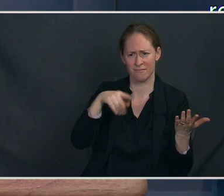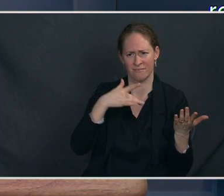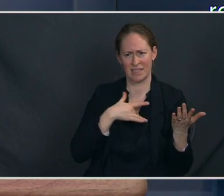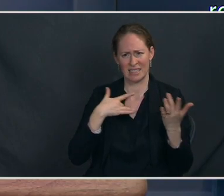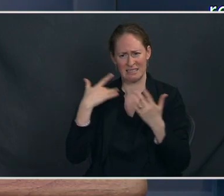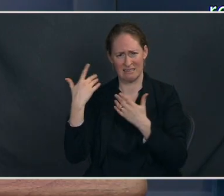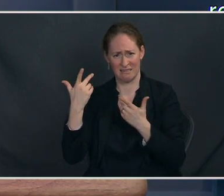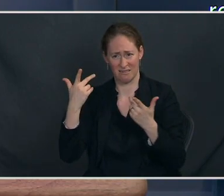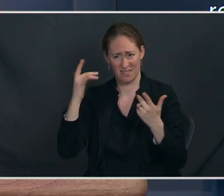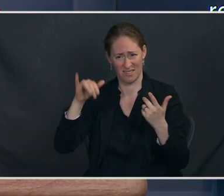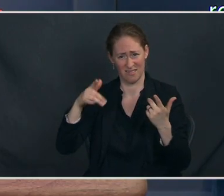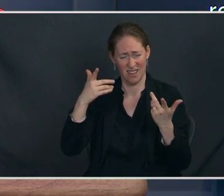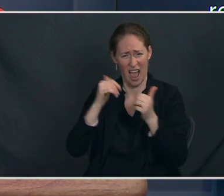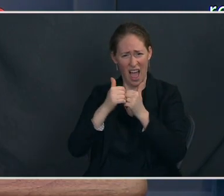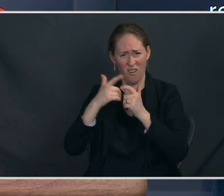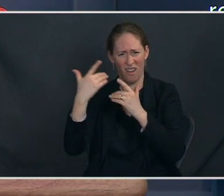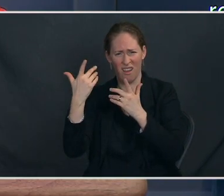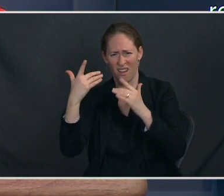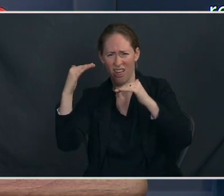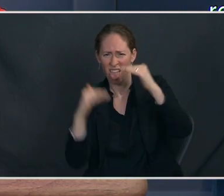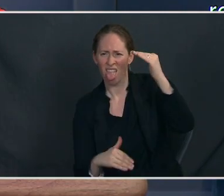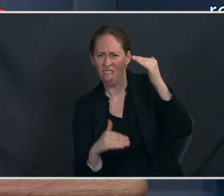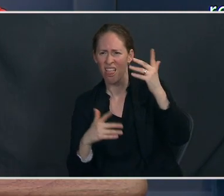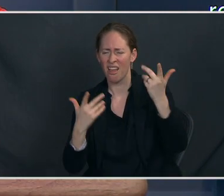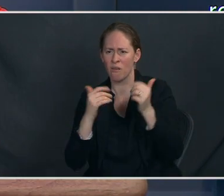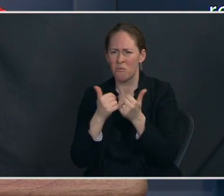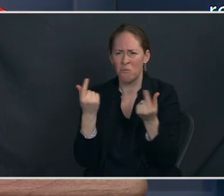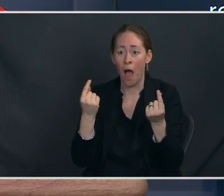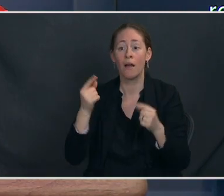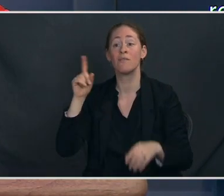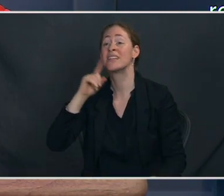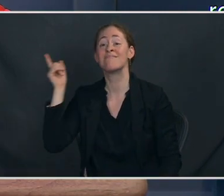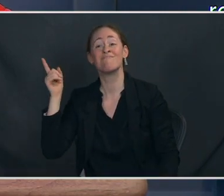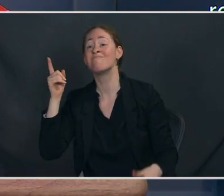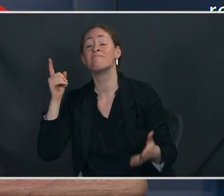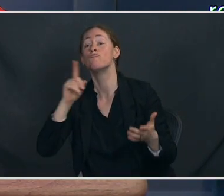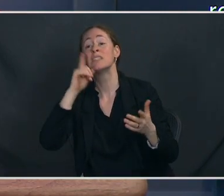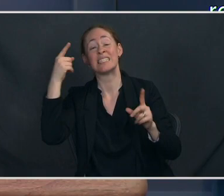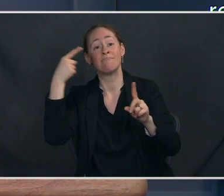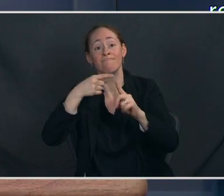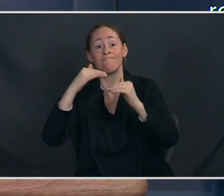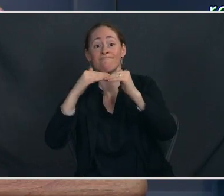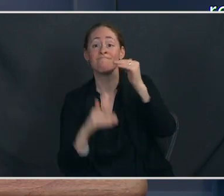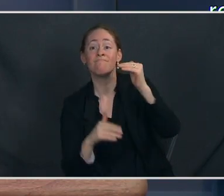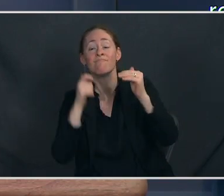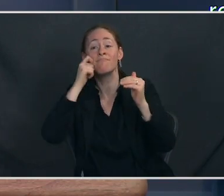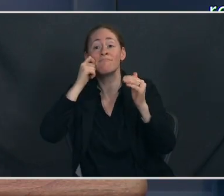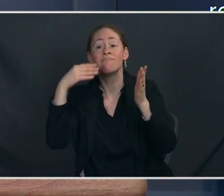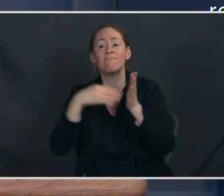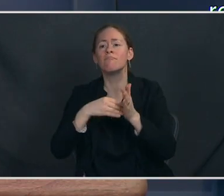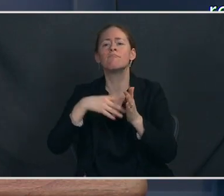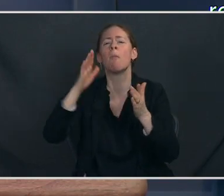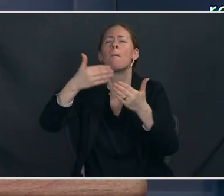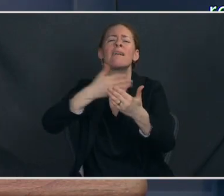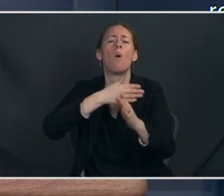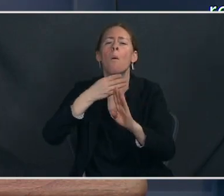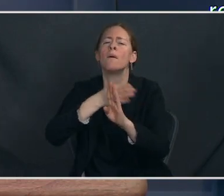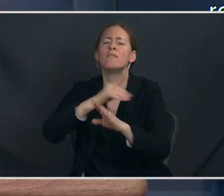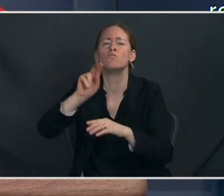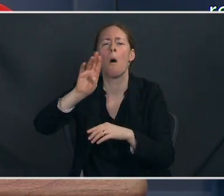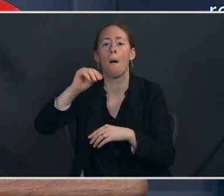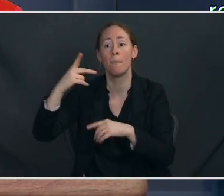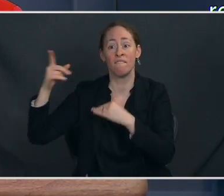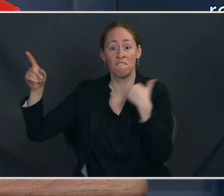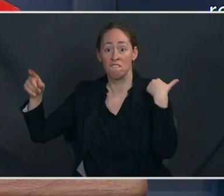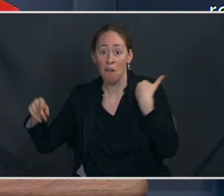health disparities in communities of color existed long before the Trump administration took office, and I think that's a statement of fact.